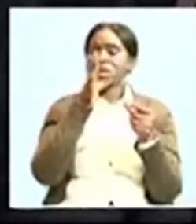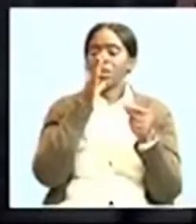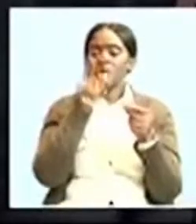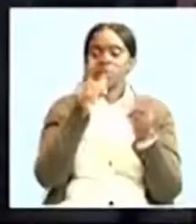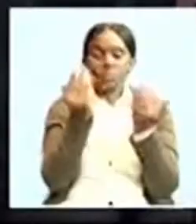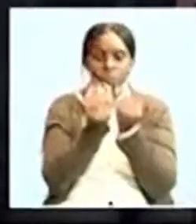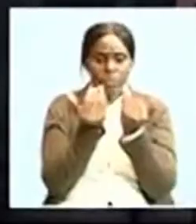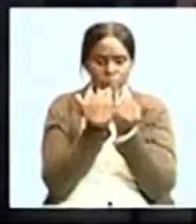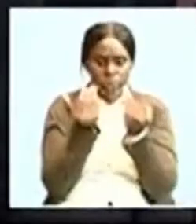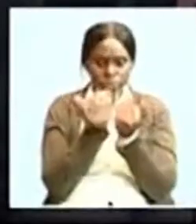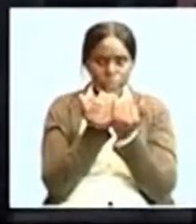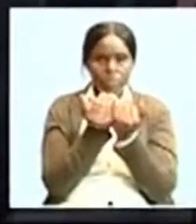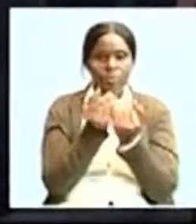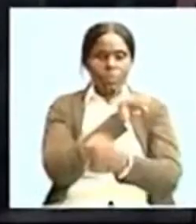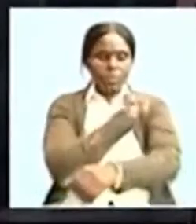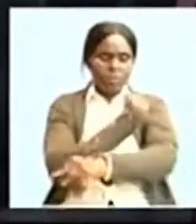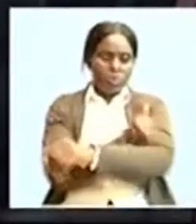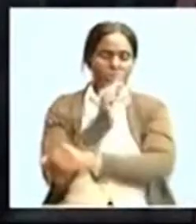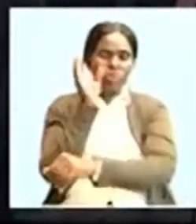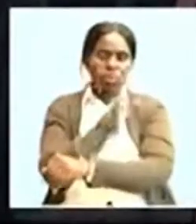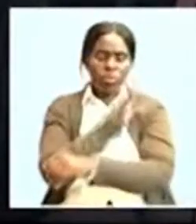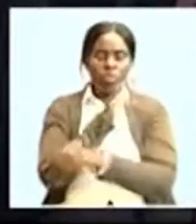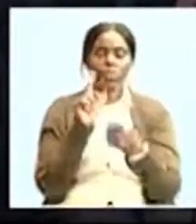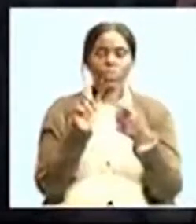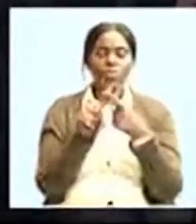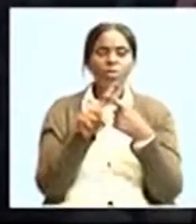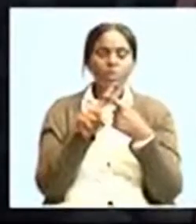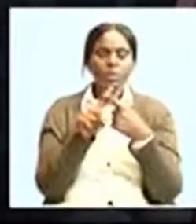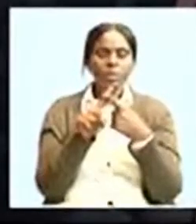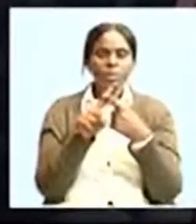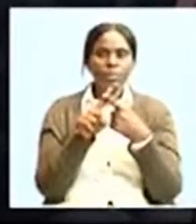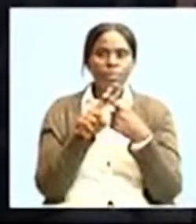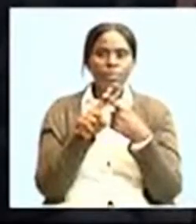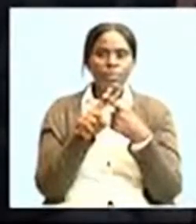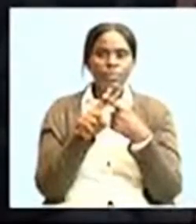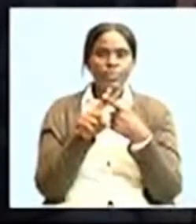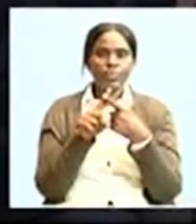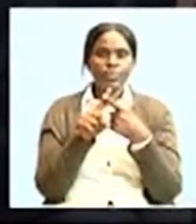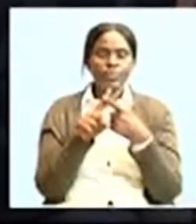seek authority to